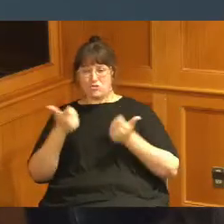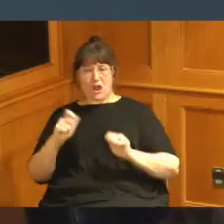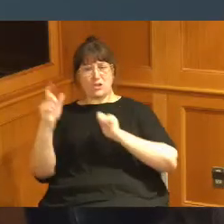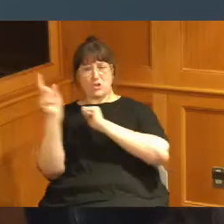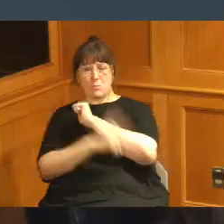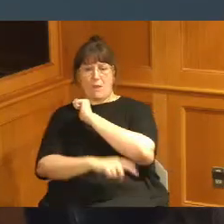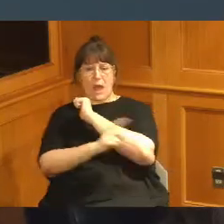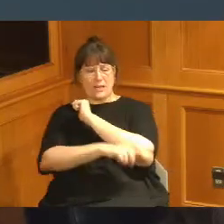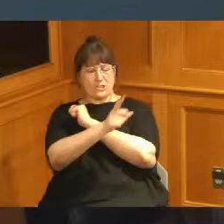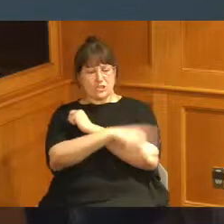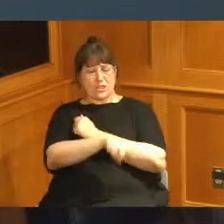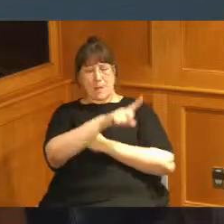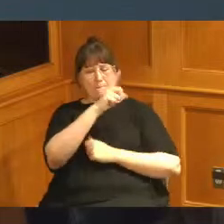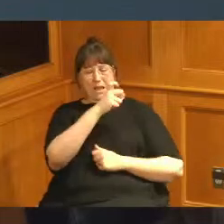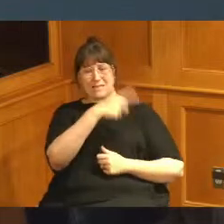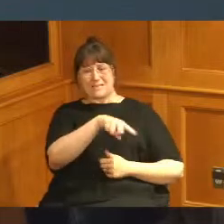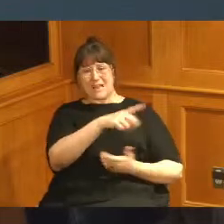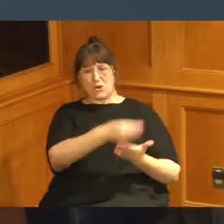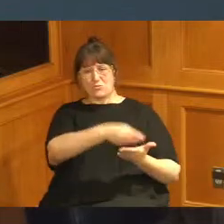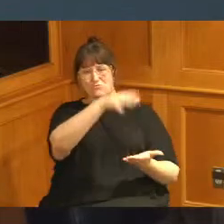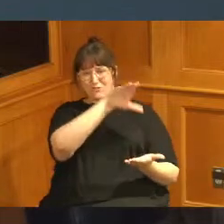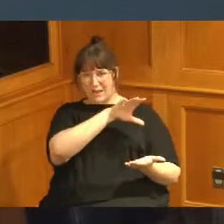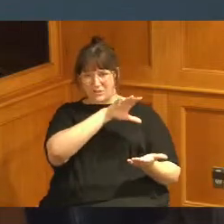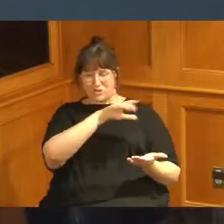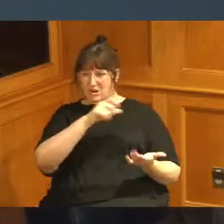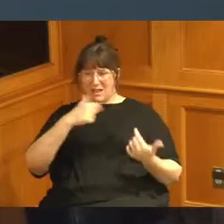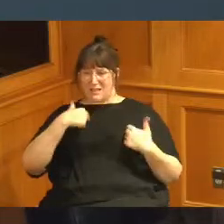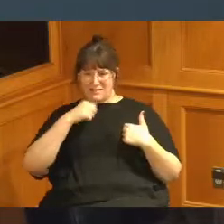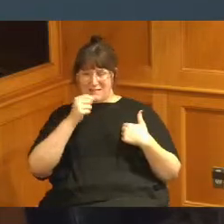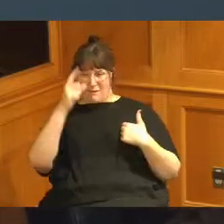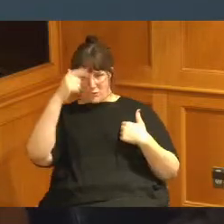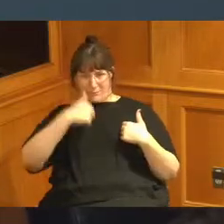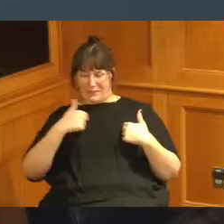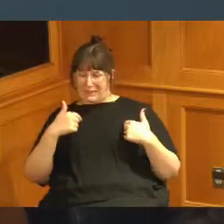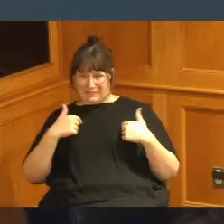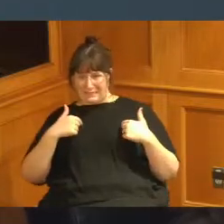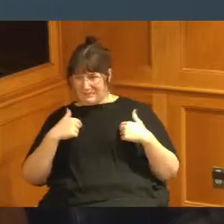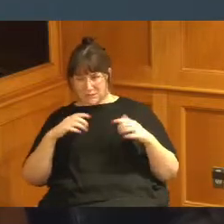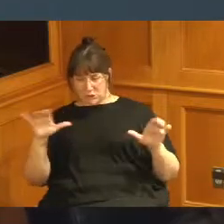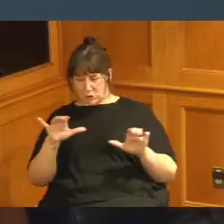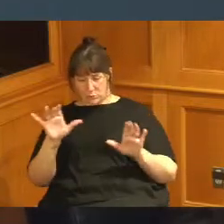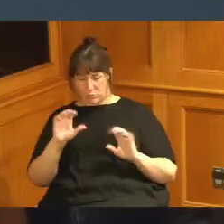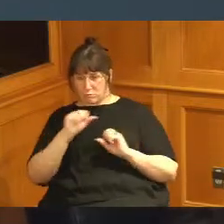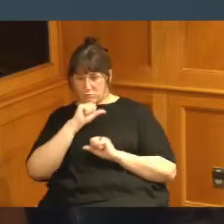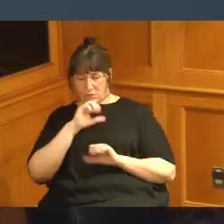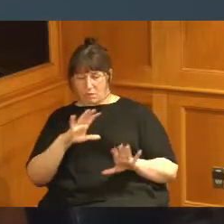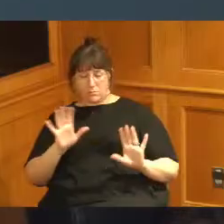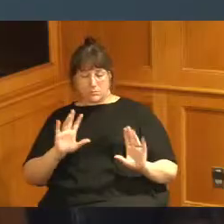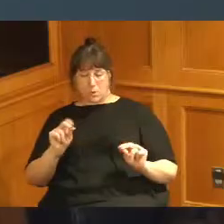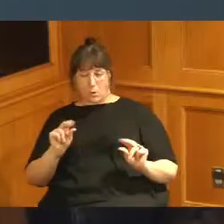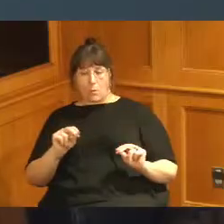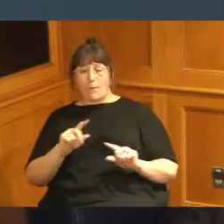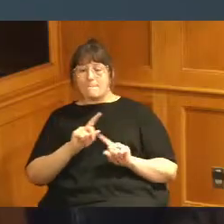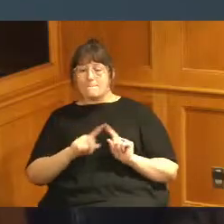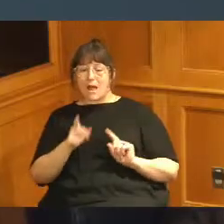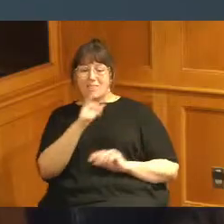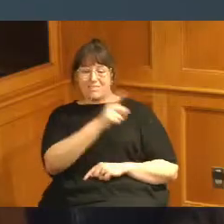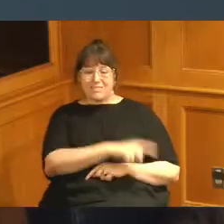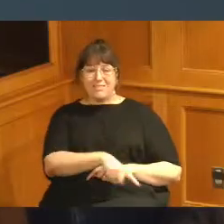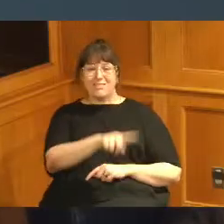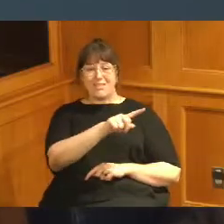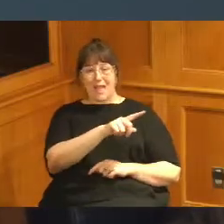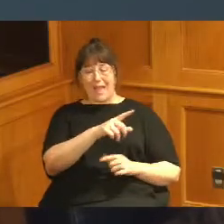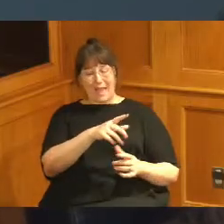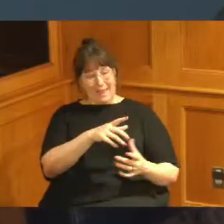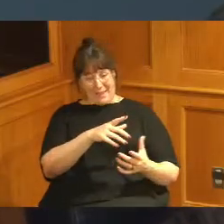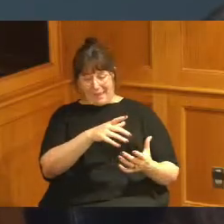became billionaires or millionaires. That's not for me to do. The fact that the team was a recipient of a sweetheart